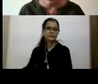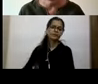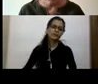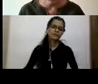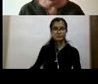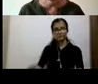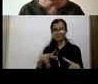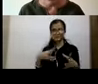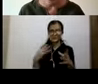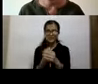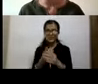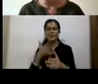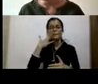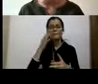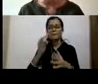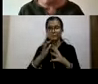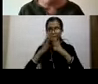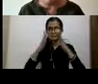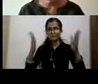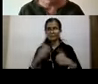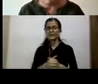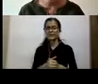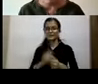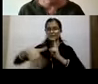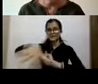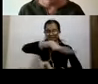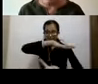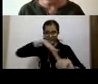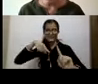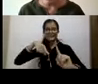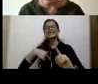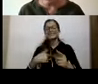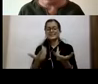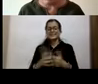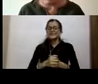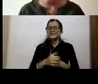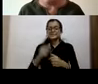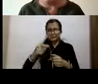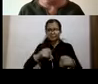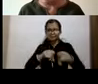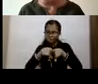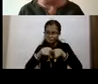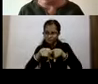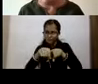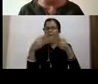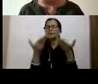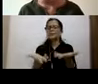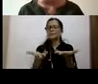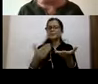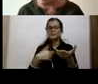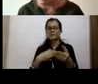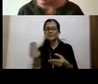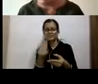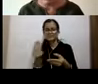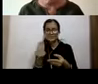in the overall ecology and the ecosystem of the area. This, by the way, is just an example of the kind of little refuges